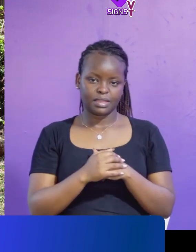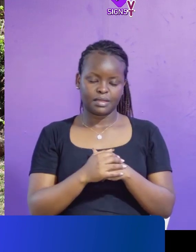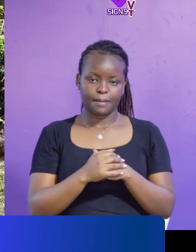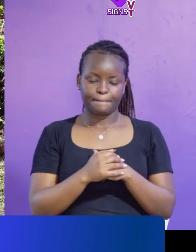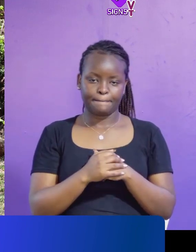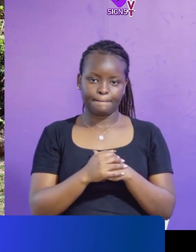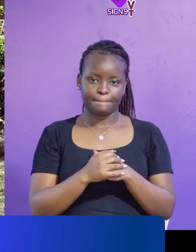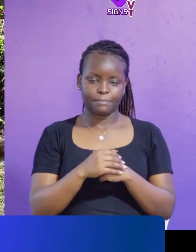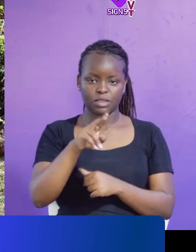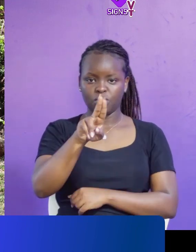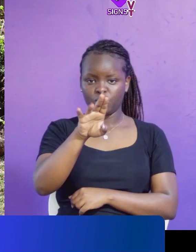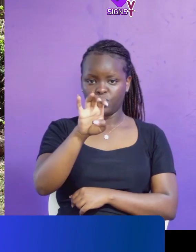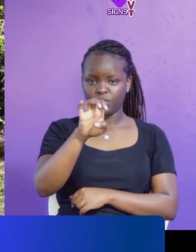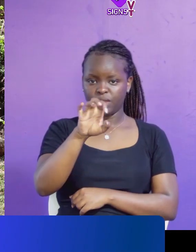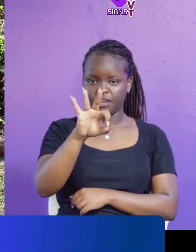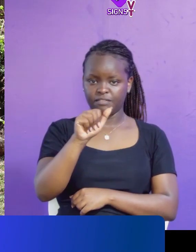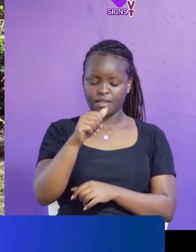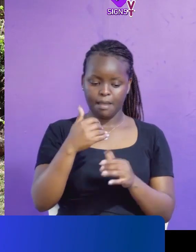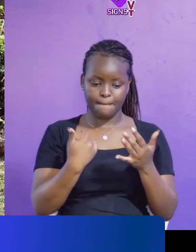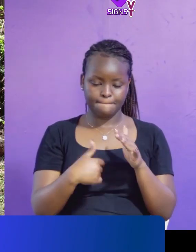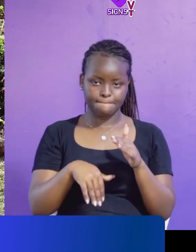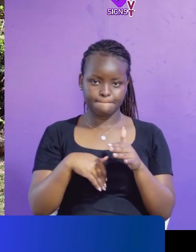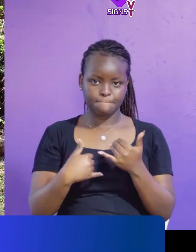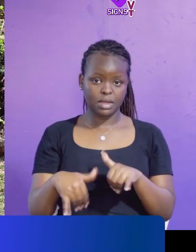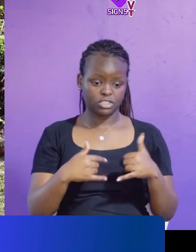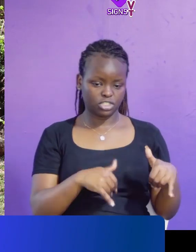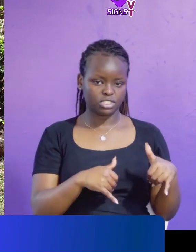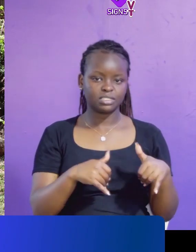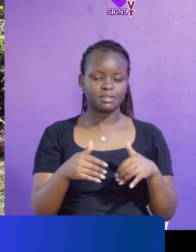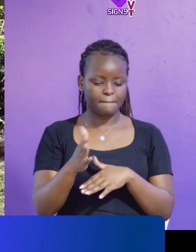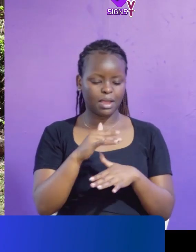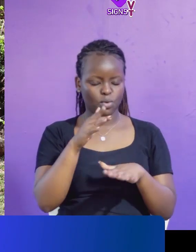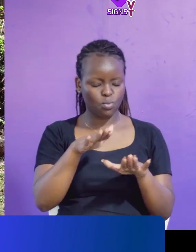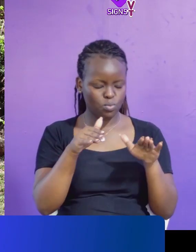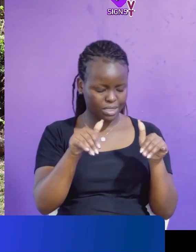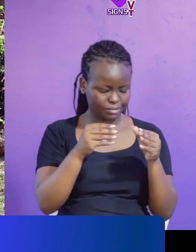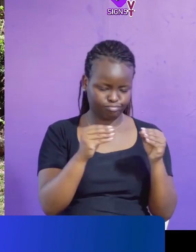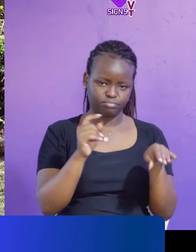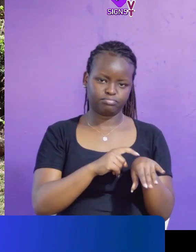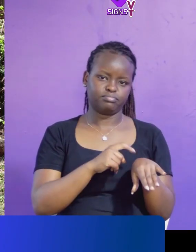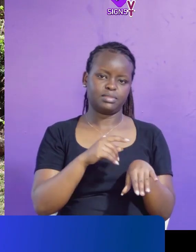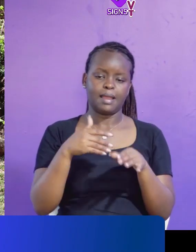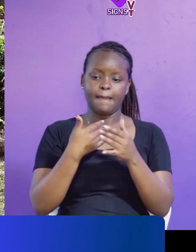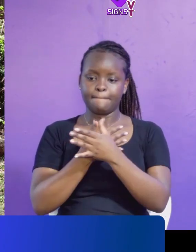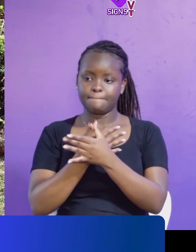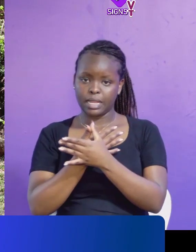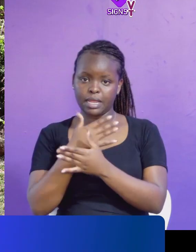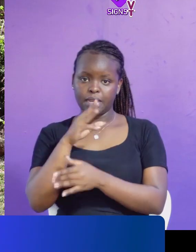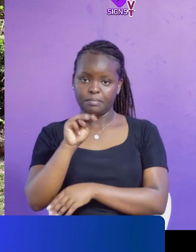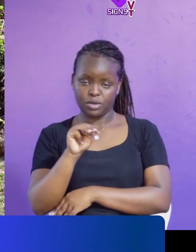UEFA Champions League matches are back after a long wait, whereby Bayern Munich will play host to